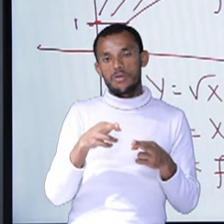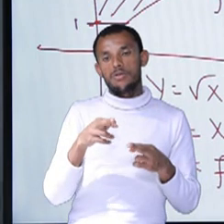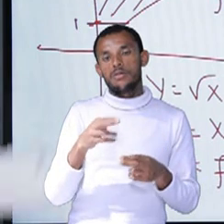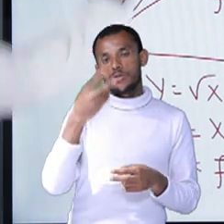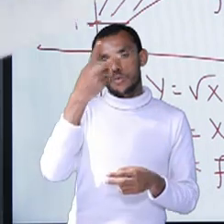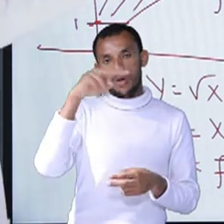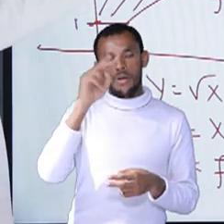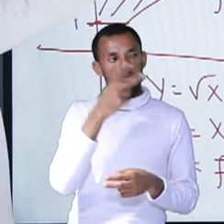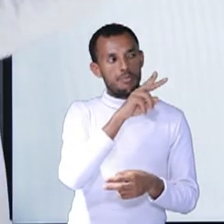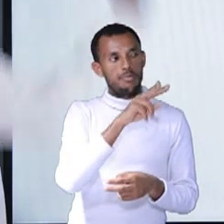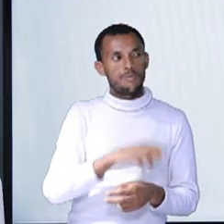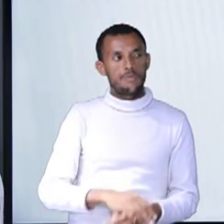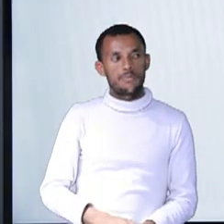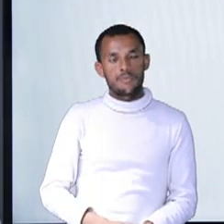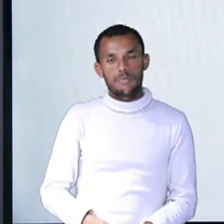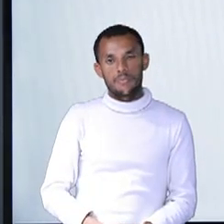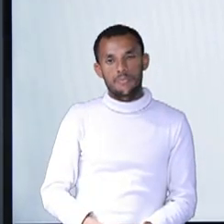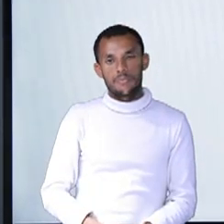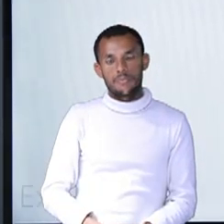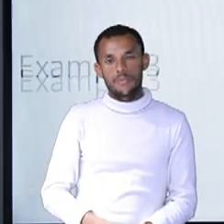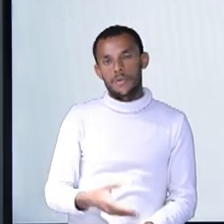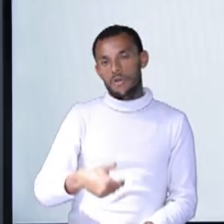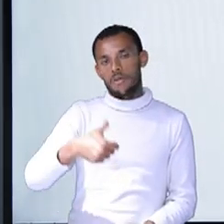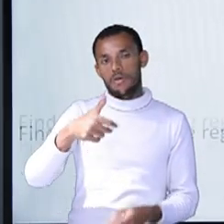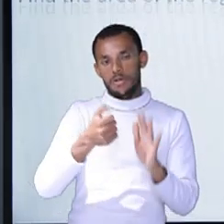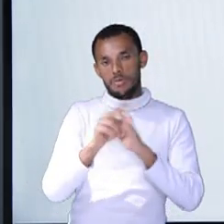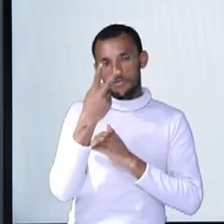unit. Okay, now let's proceed to the other example.